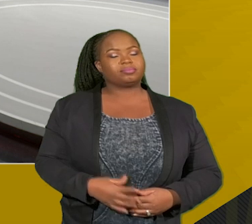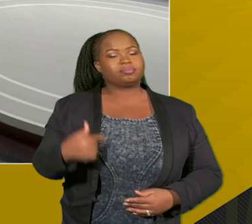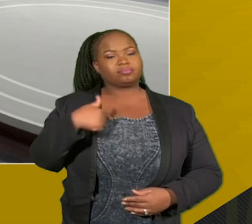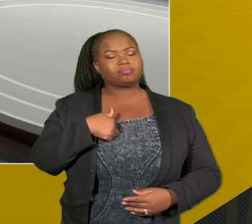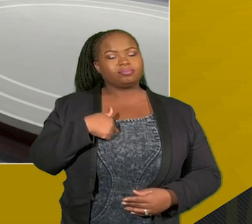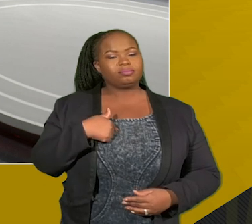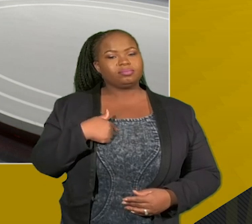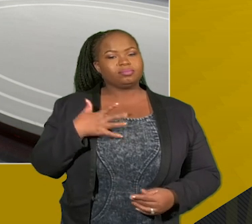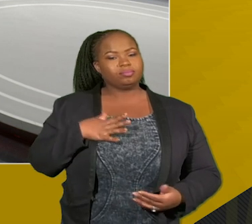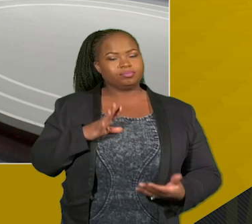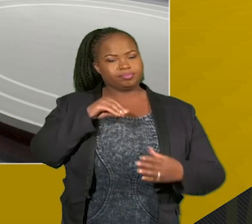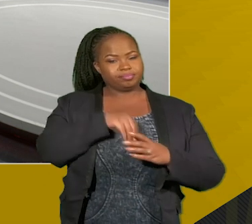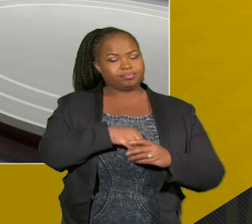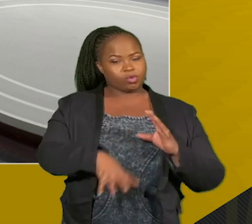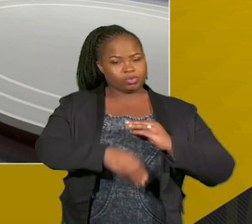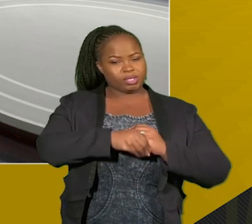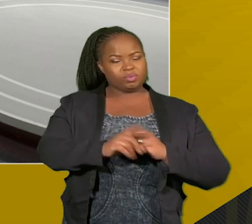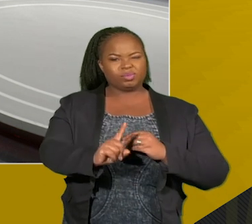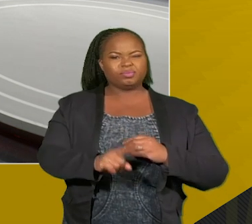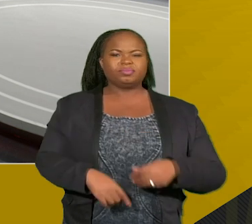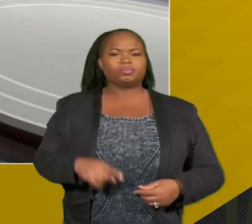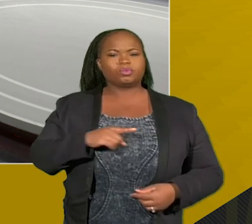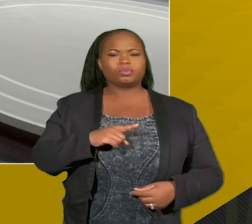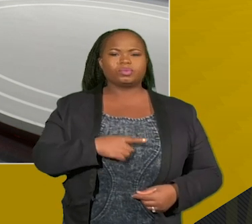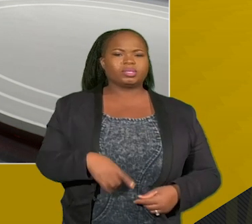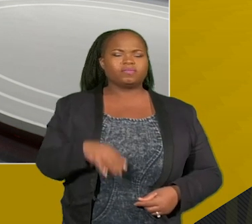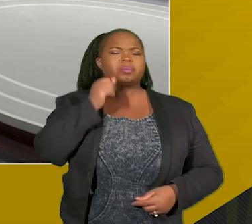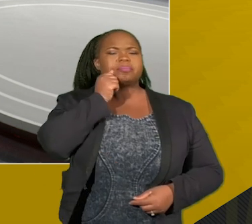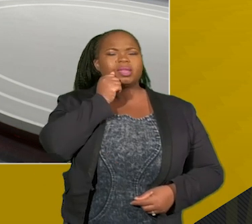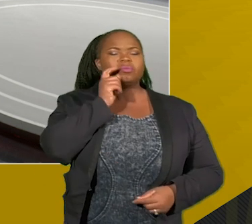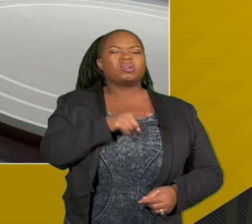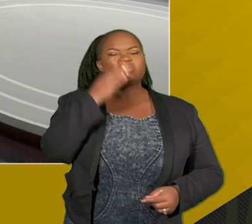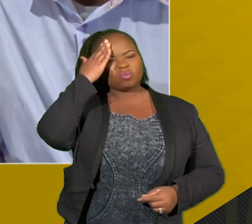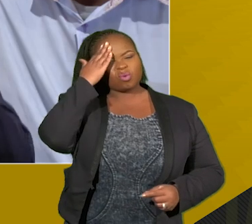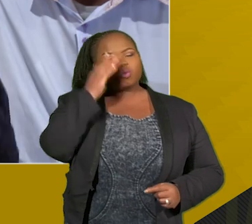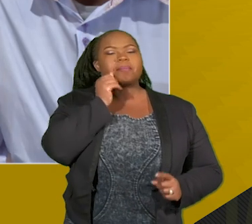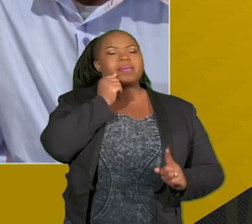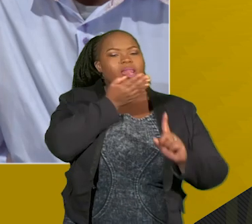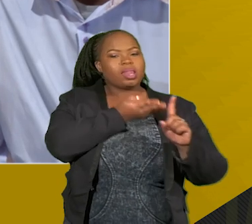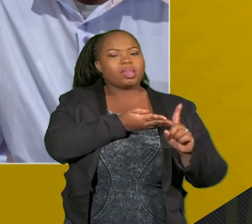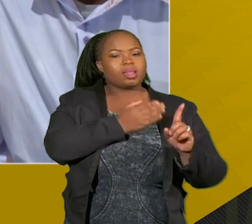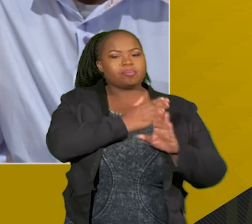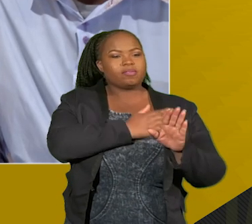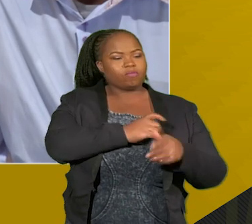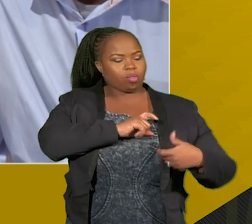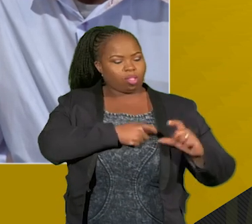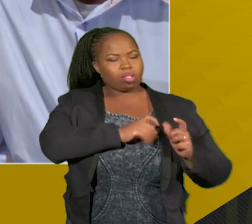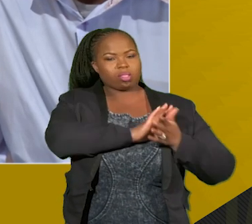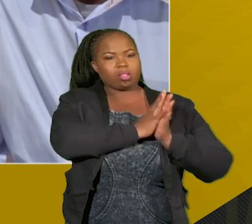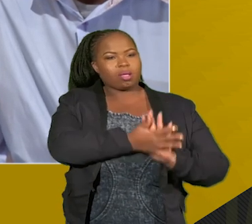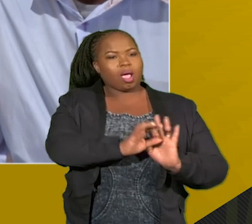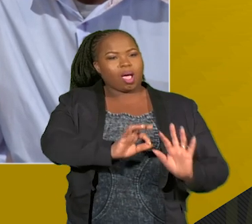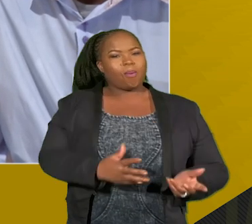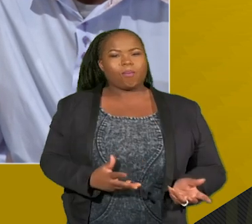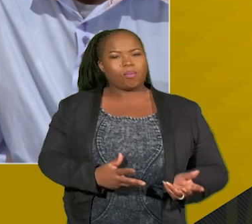my submission to the conversation would be quickly that, you know, when you talk about a man, you need to know what a man is before aba broken, yeah. You know, as a whole, in